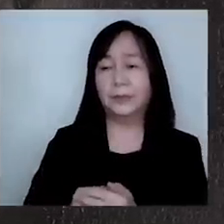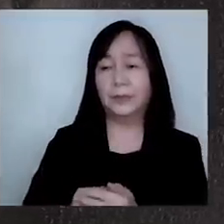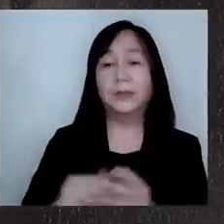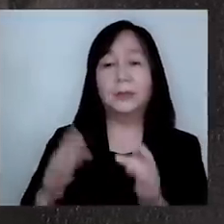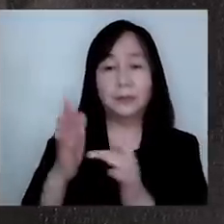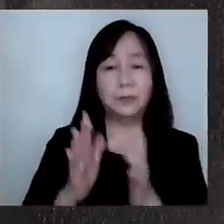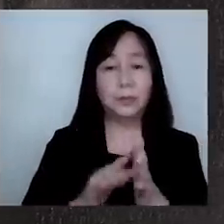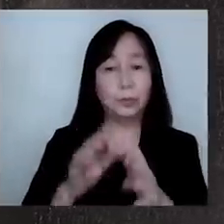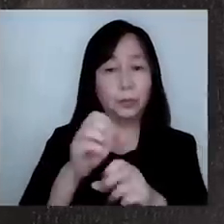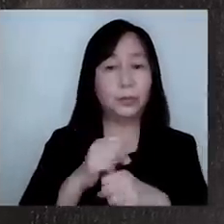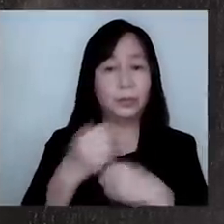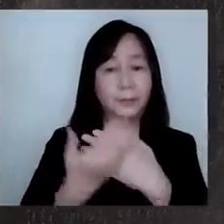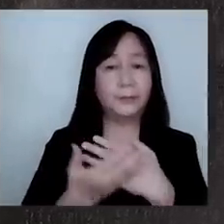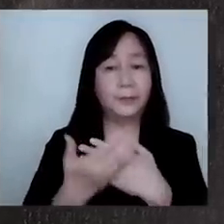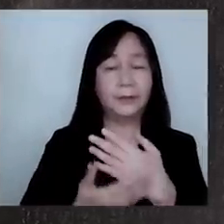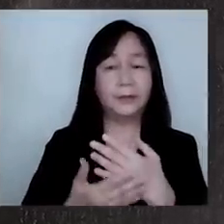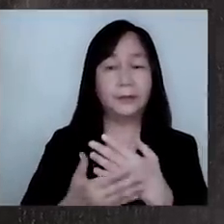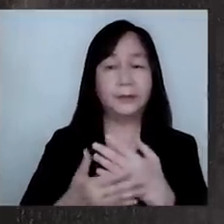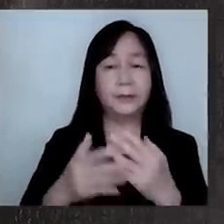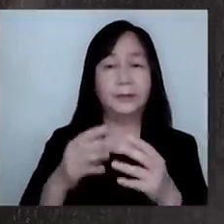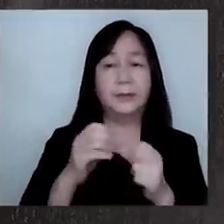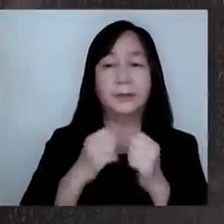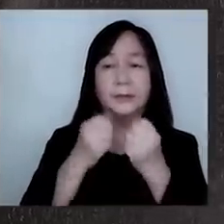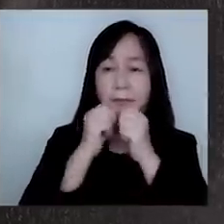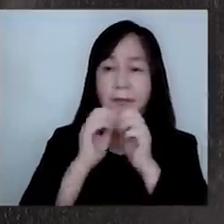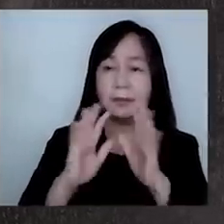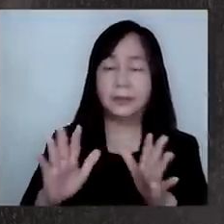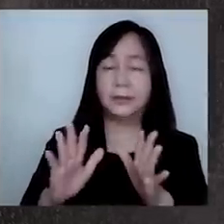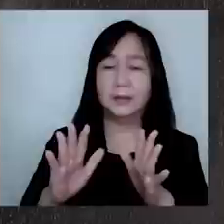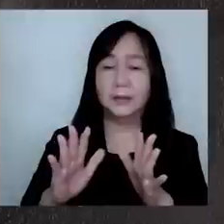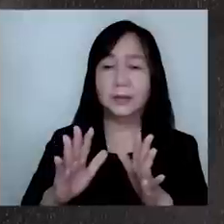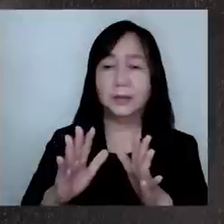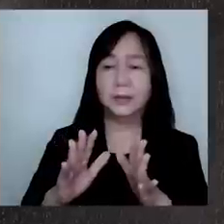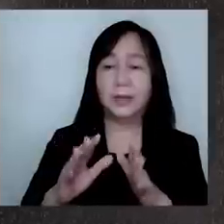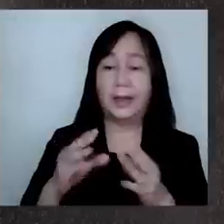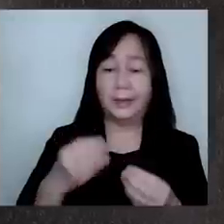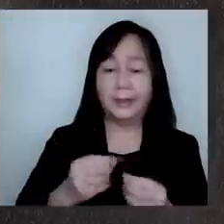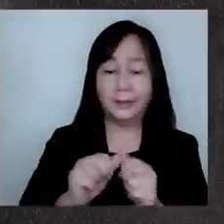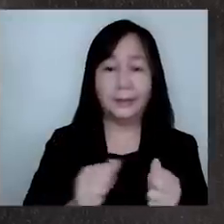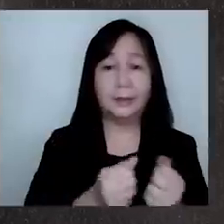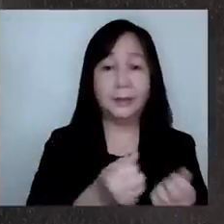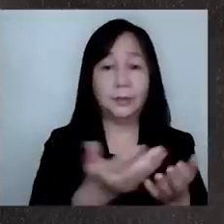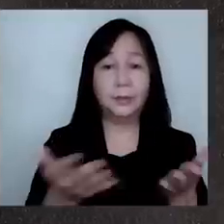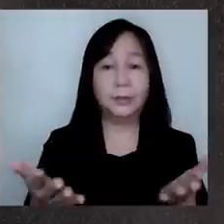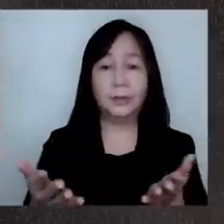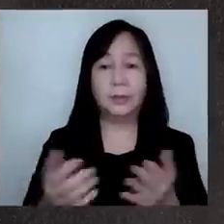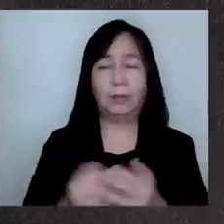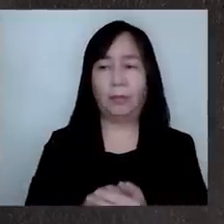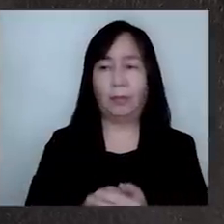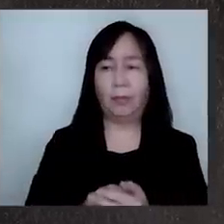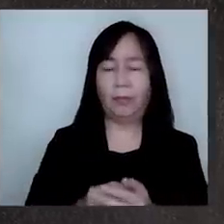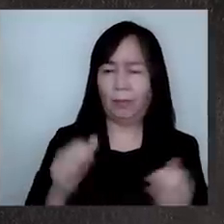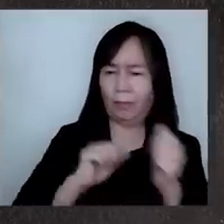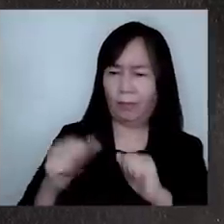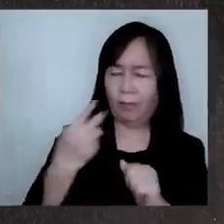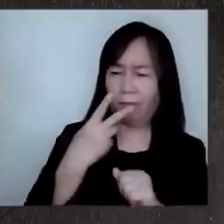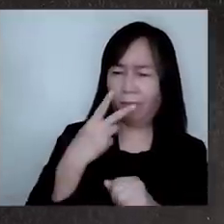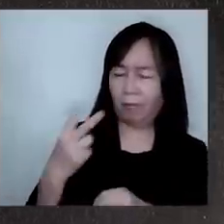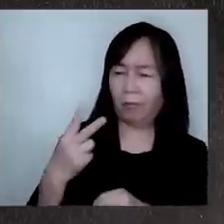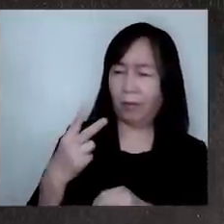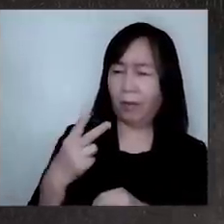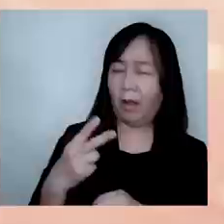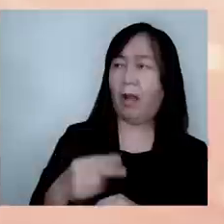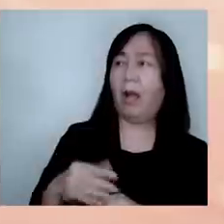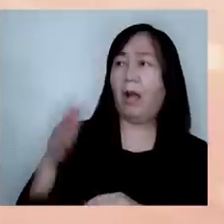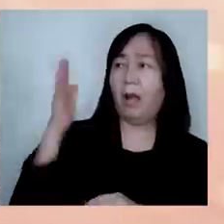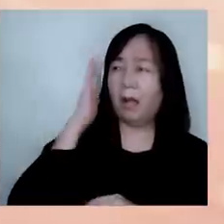blessing broke it and gave it to them those familiar actions opened their eyes they recognized their